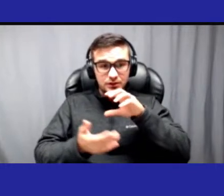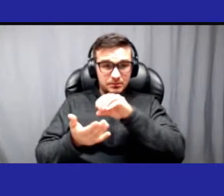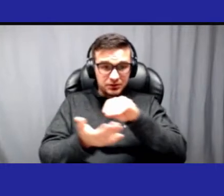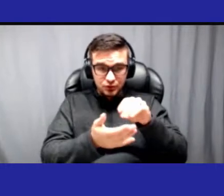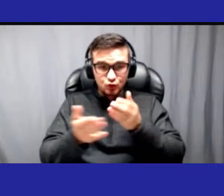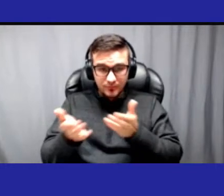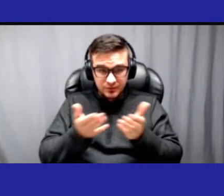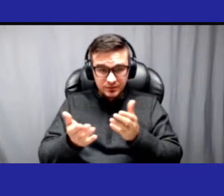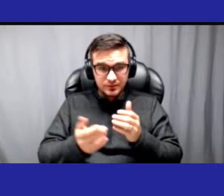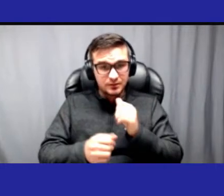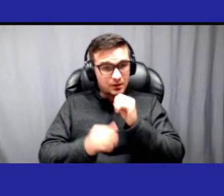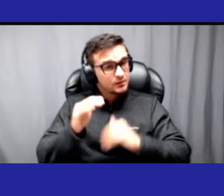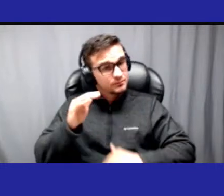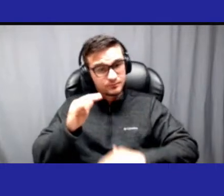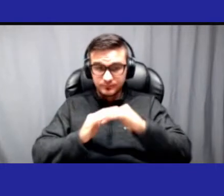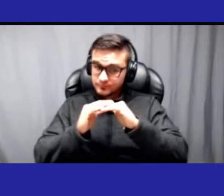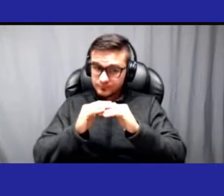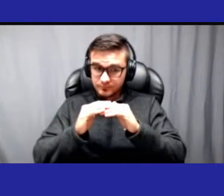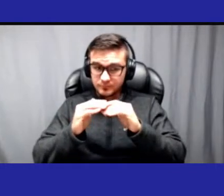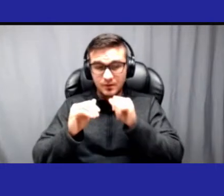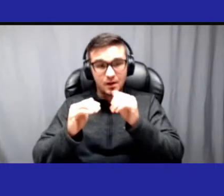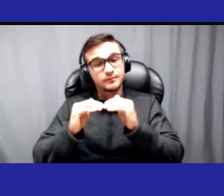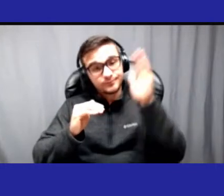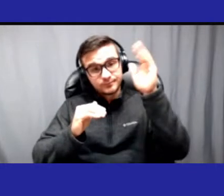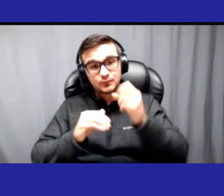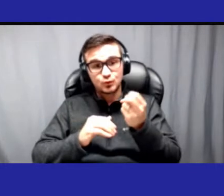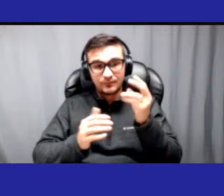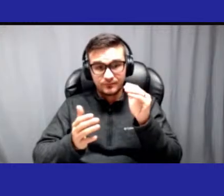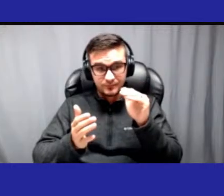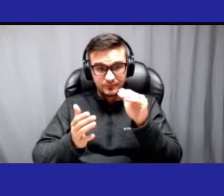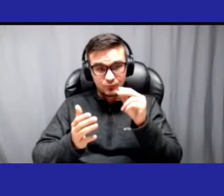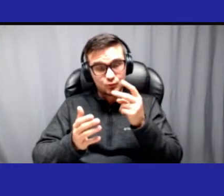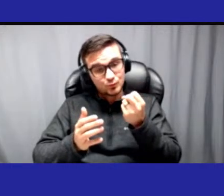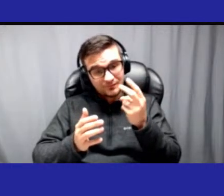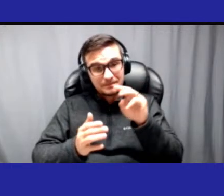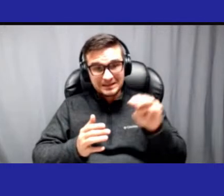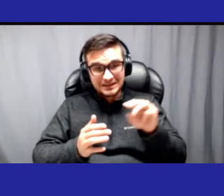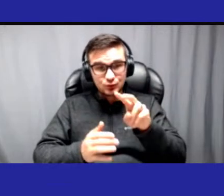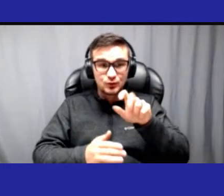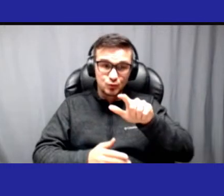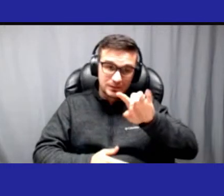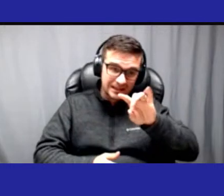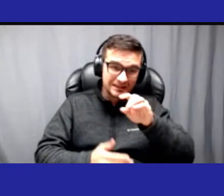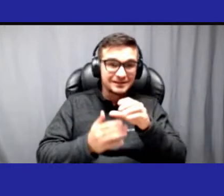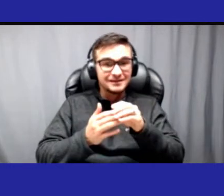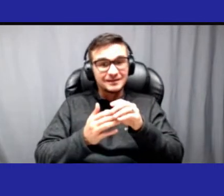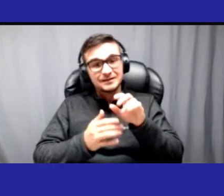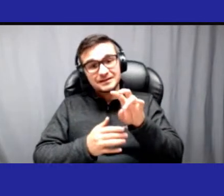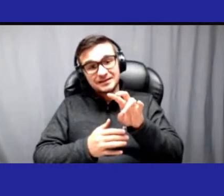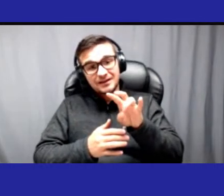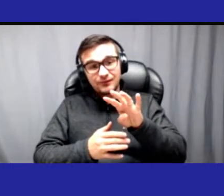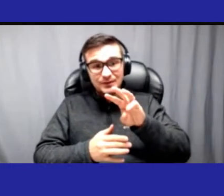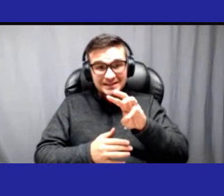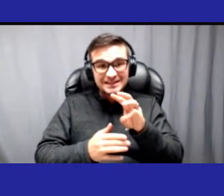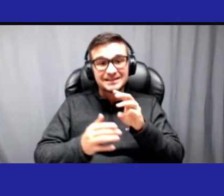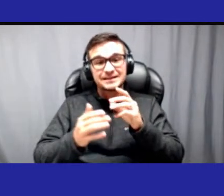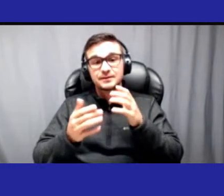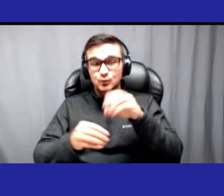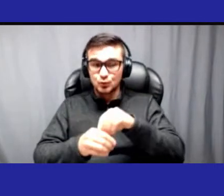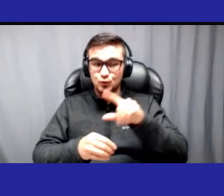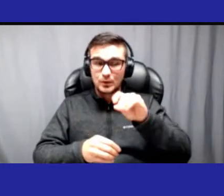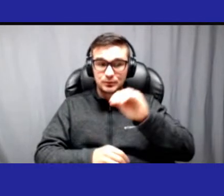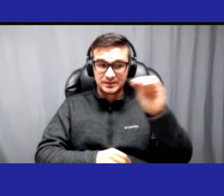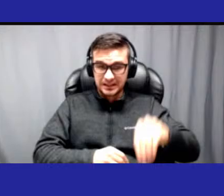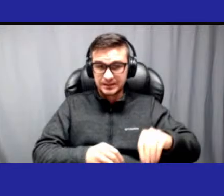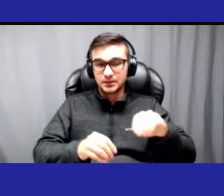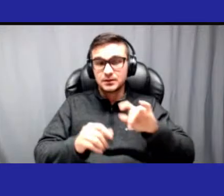$12,228,746, which includes a 20% contingency, for a contract term of 3 years and 2 one-year renewal options exercisable at the discretion